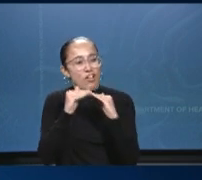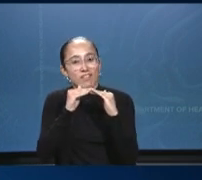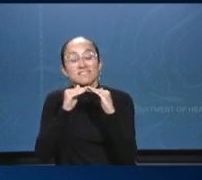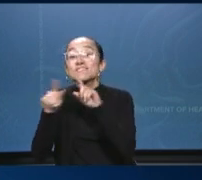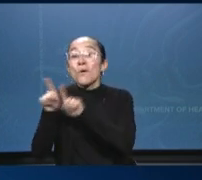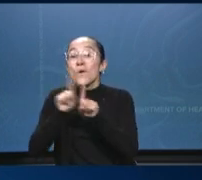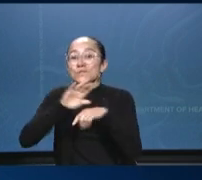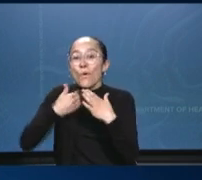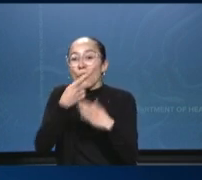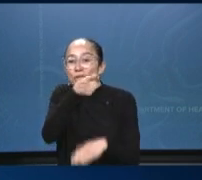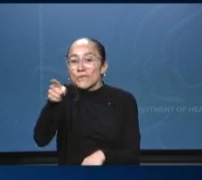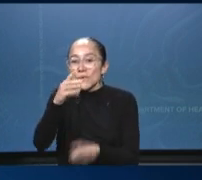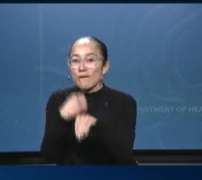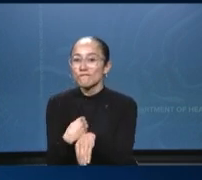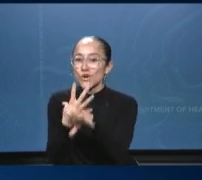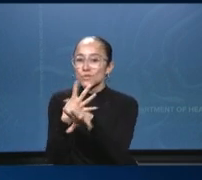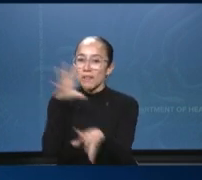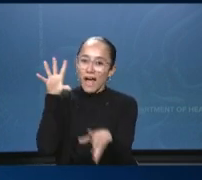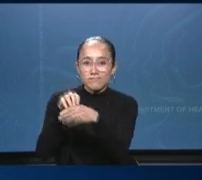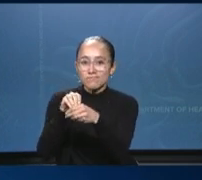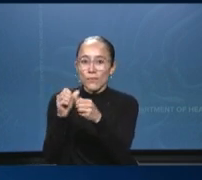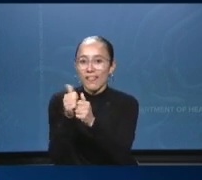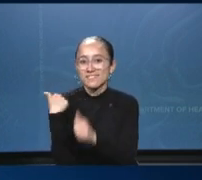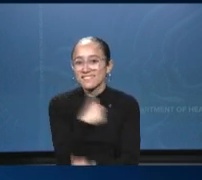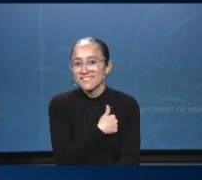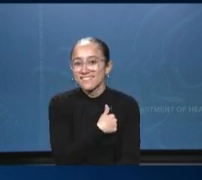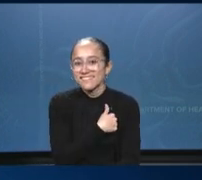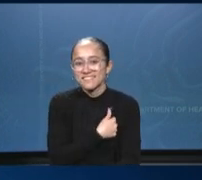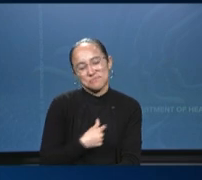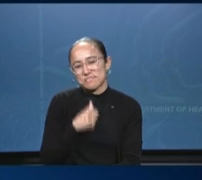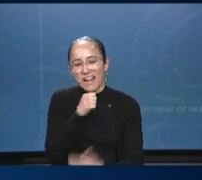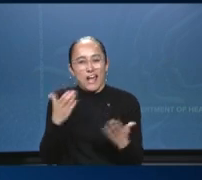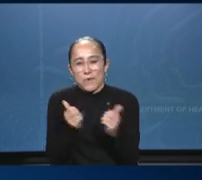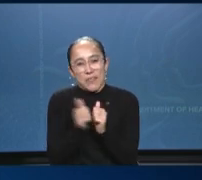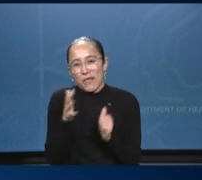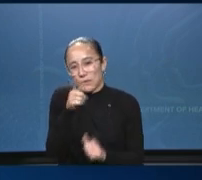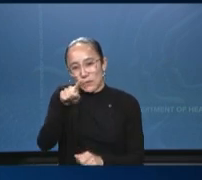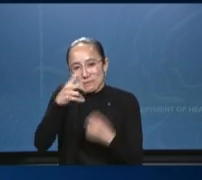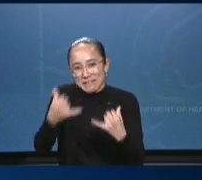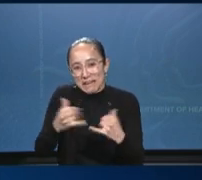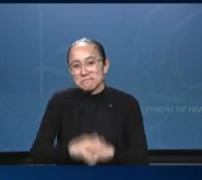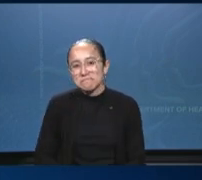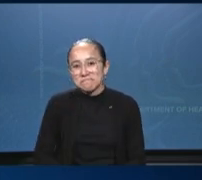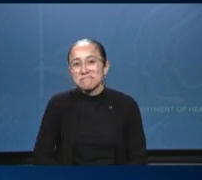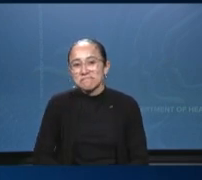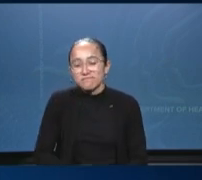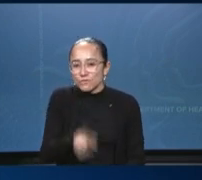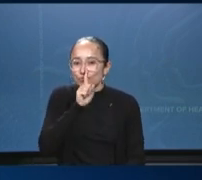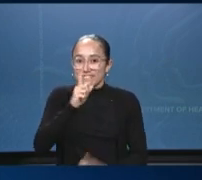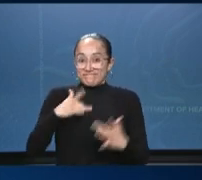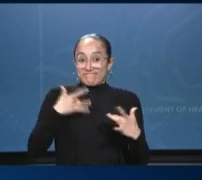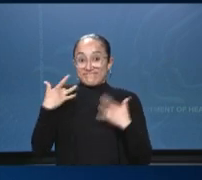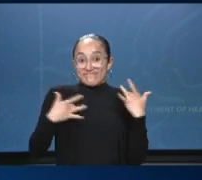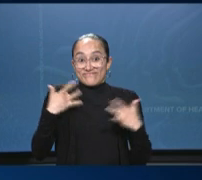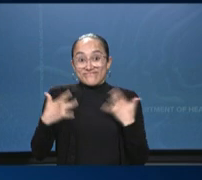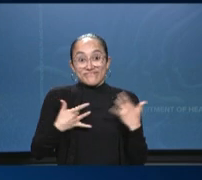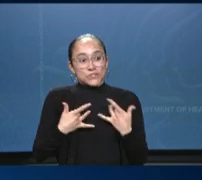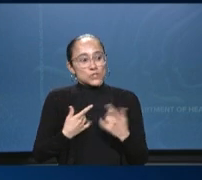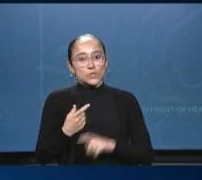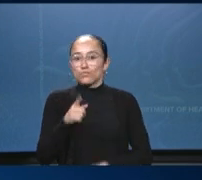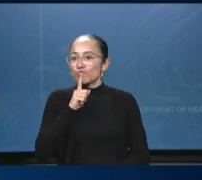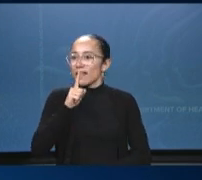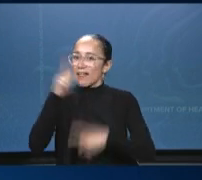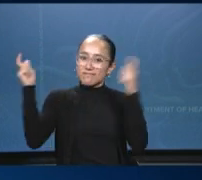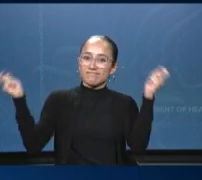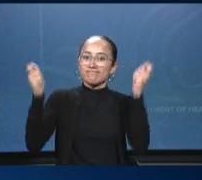all of you virtually who have joined us. We would not be here without you today, and it is so exciting to mark the